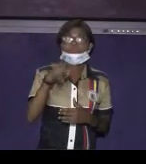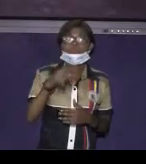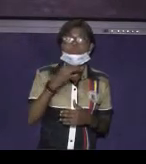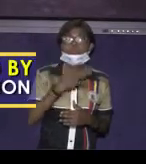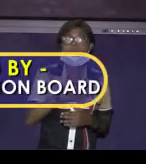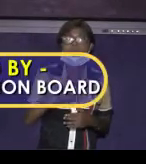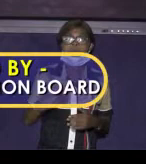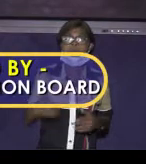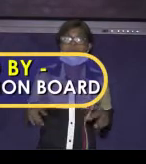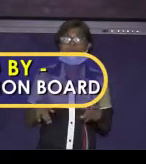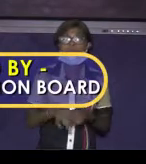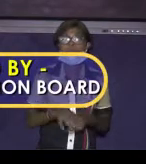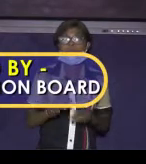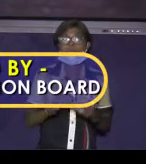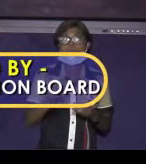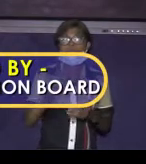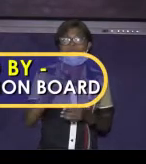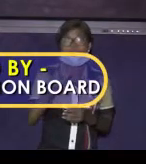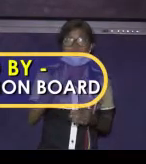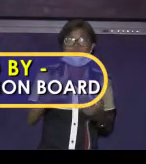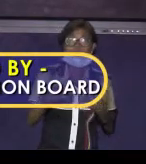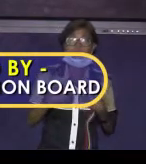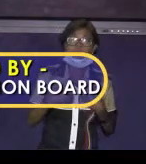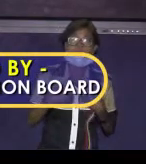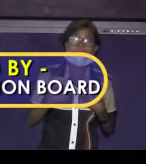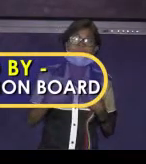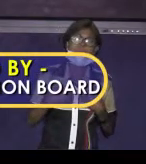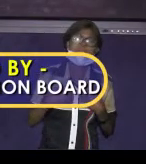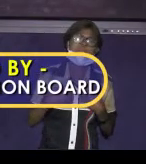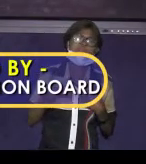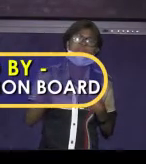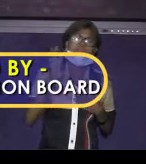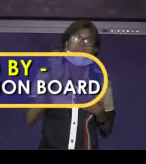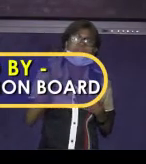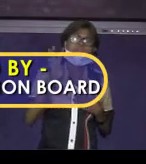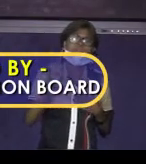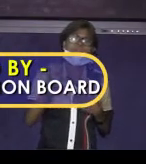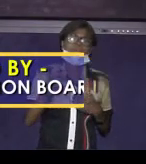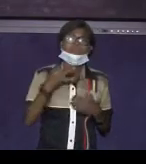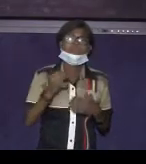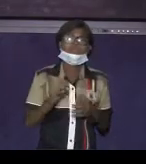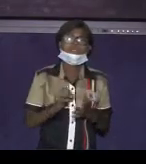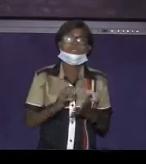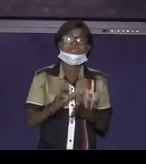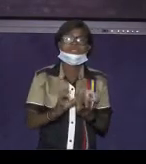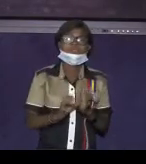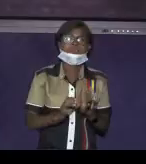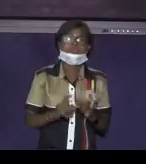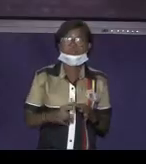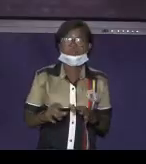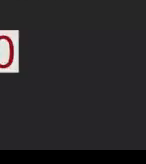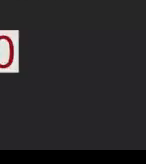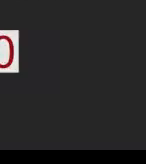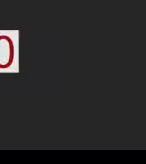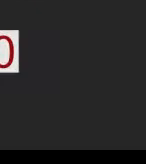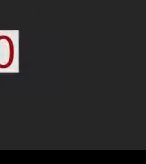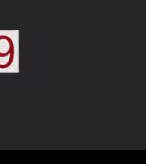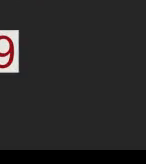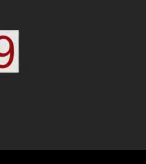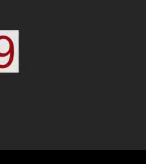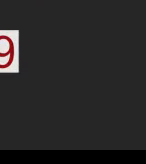animal found in rainforest. You have just 40 seconds to attempt this.